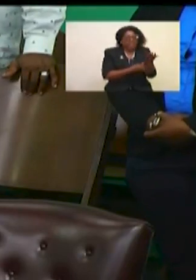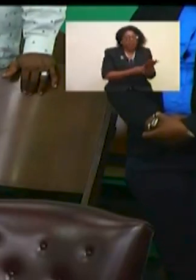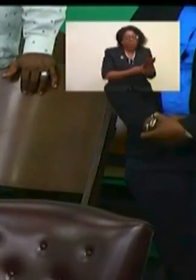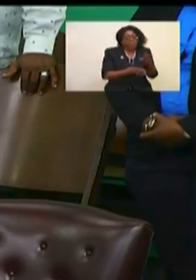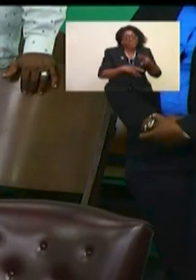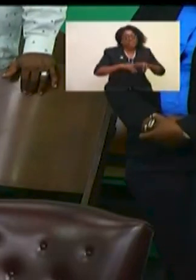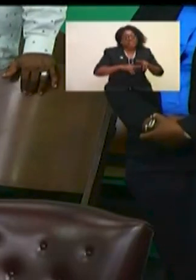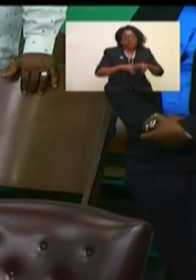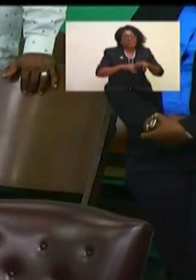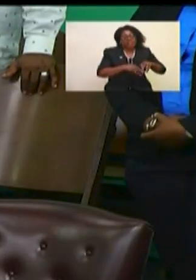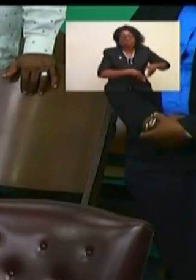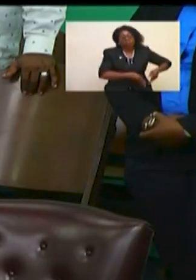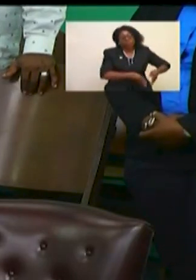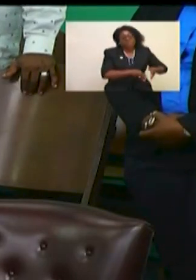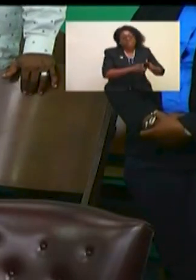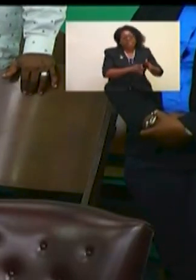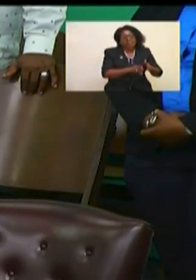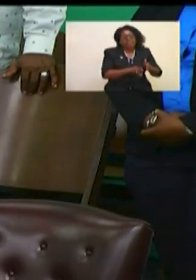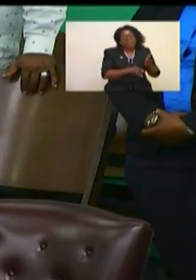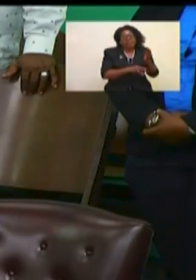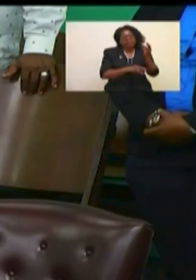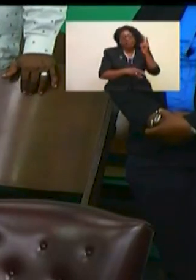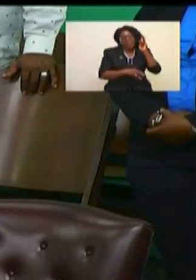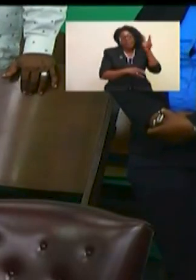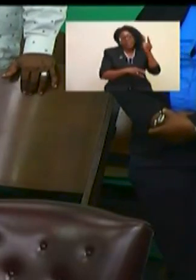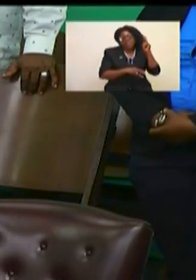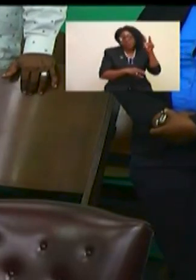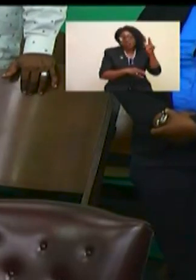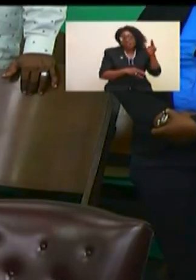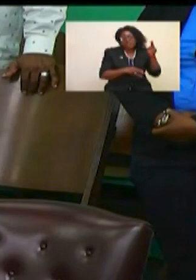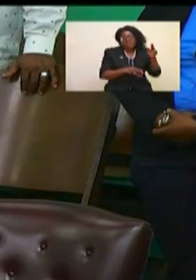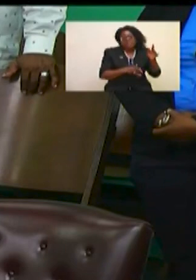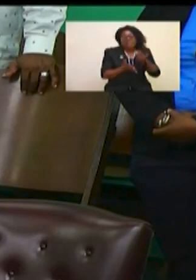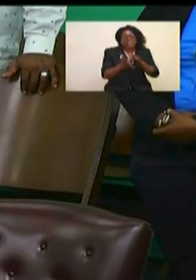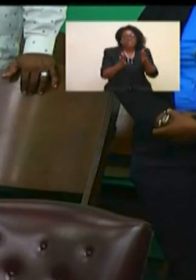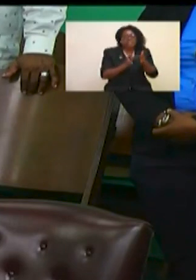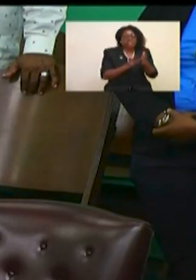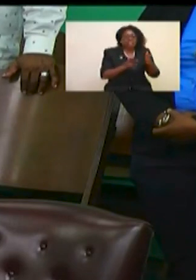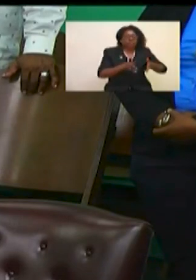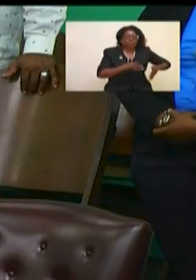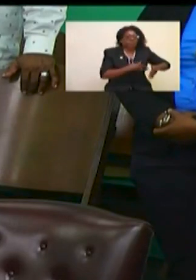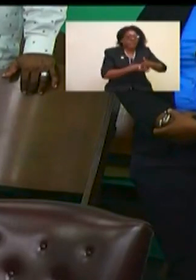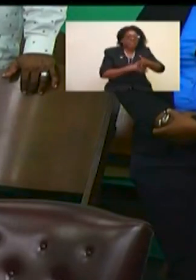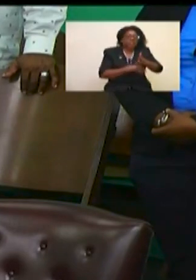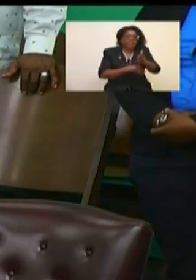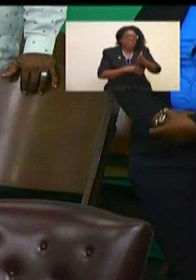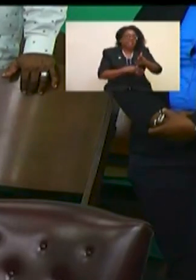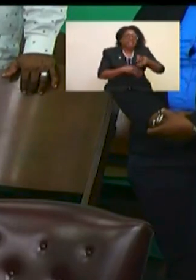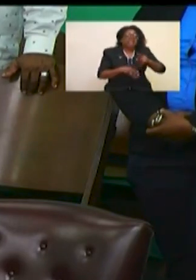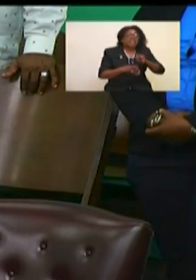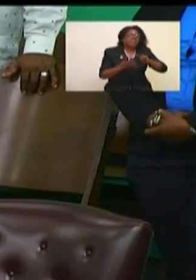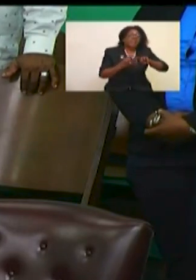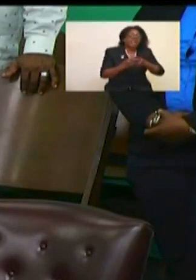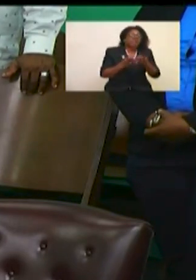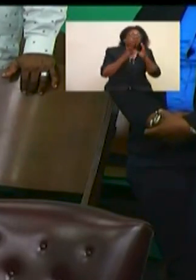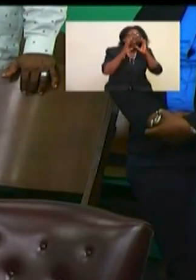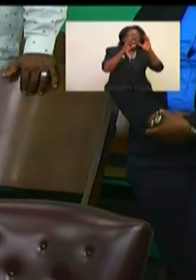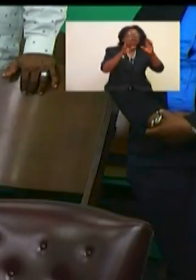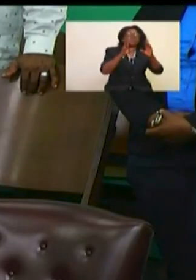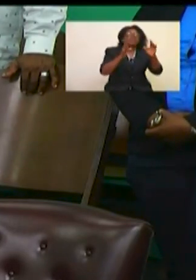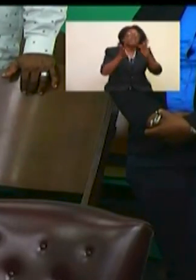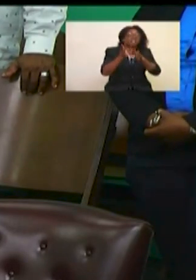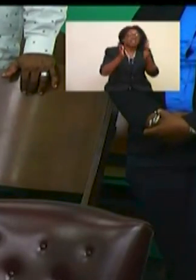by the roadside. And Bartimaeus heard that Jesus of Nazareth was passing by. He began to shout,